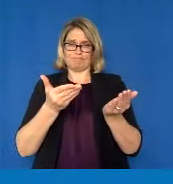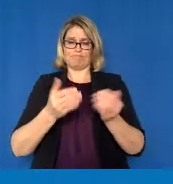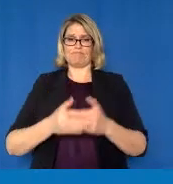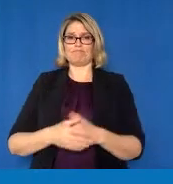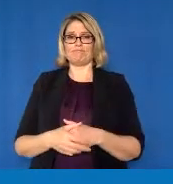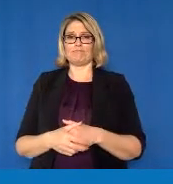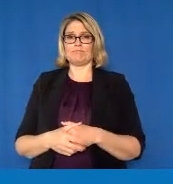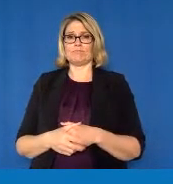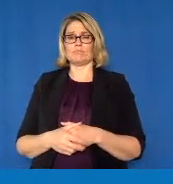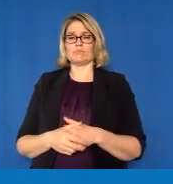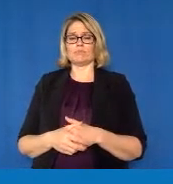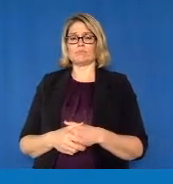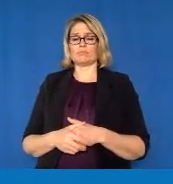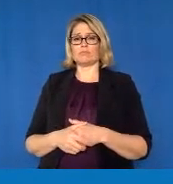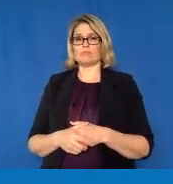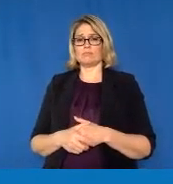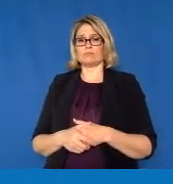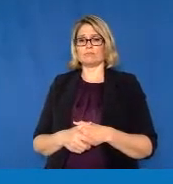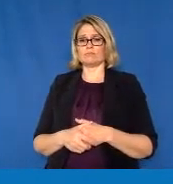Can you please